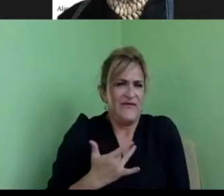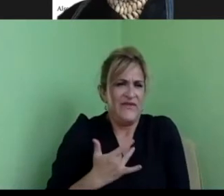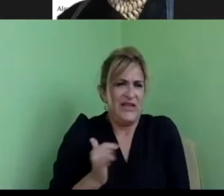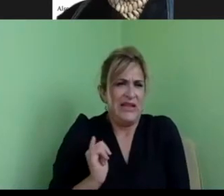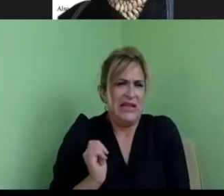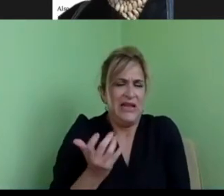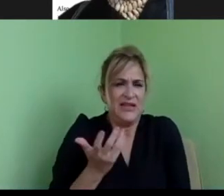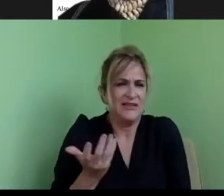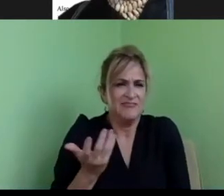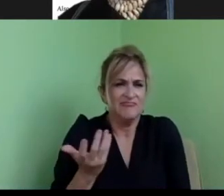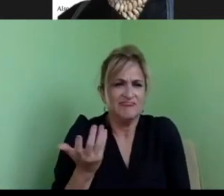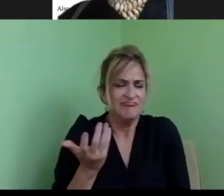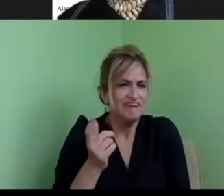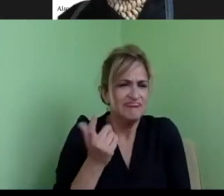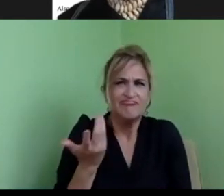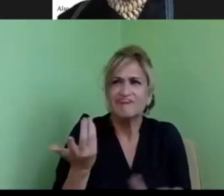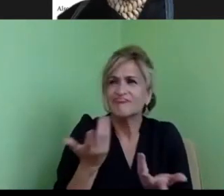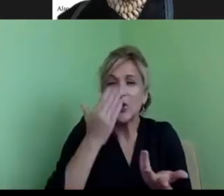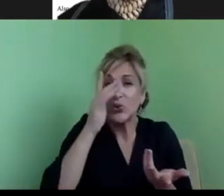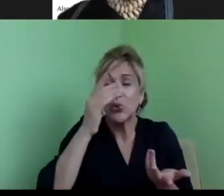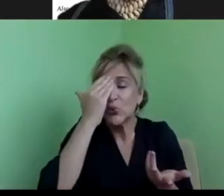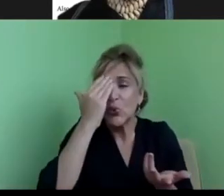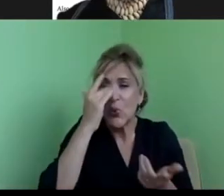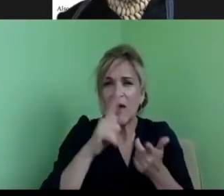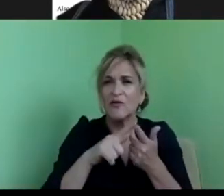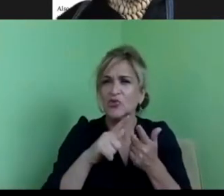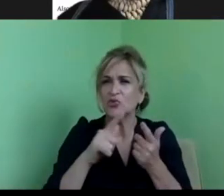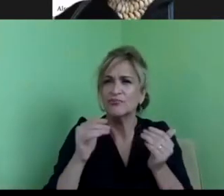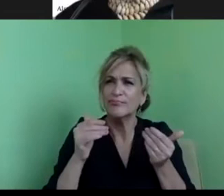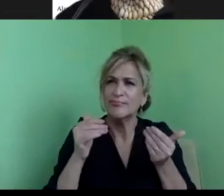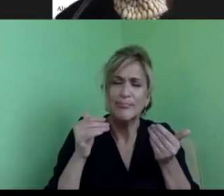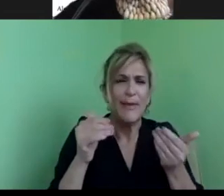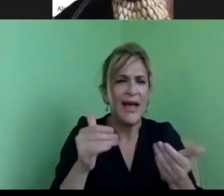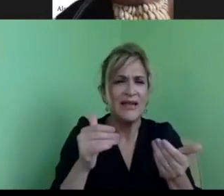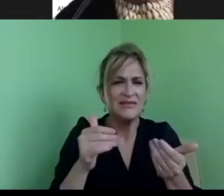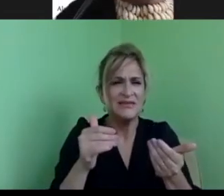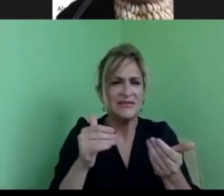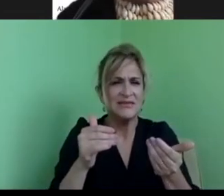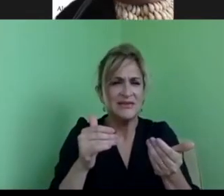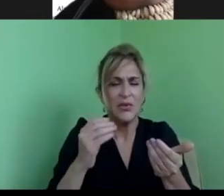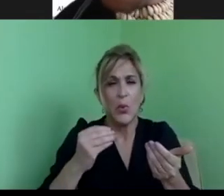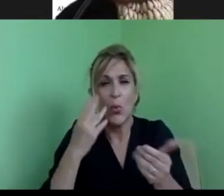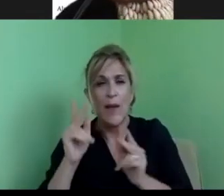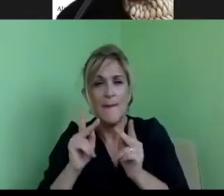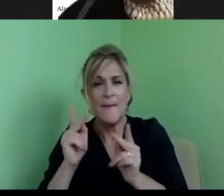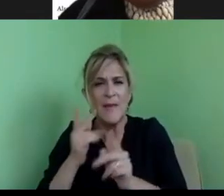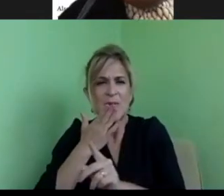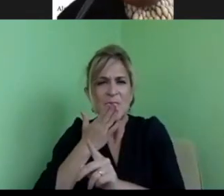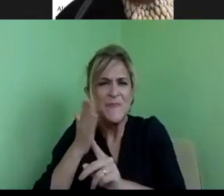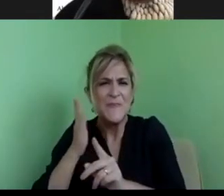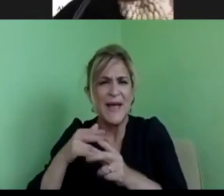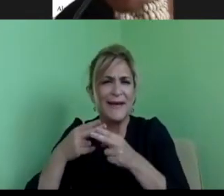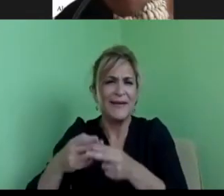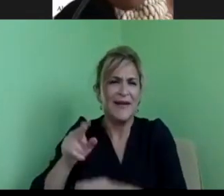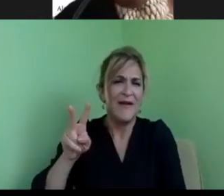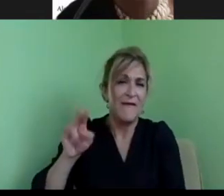like you know we've got to get past this this you know here's the the the white people people are the villains and then you